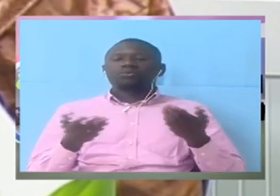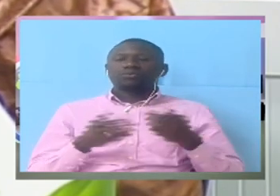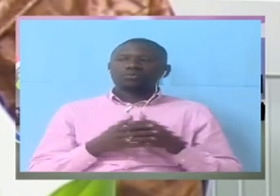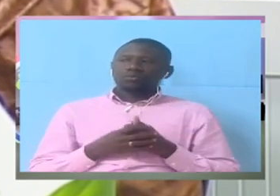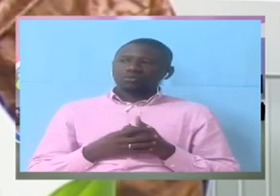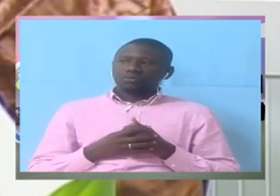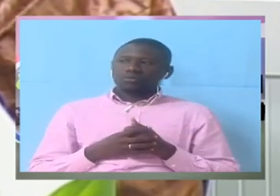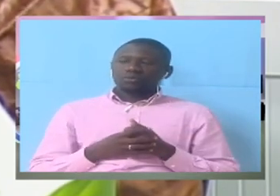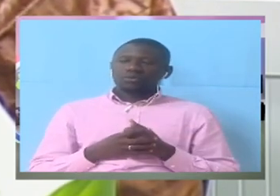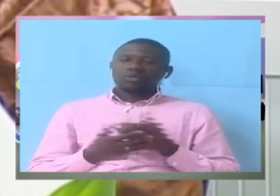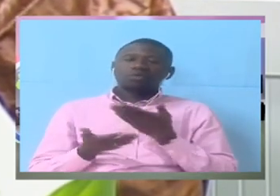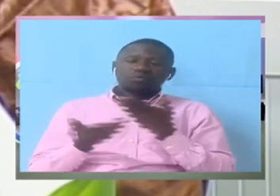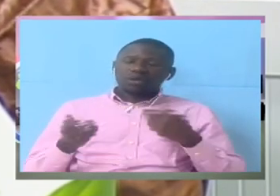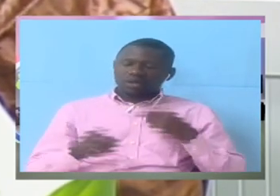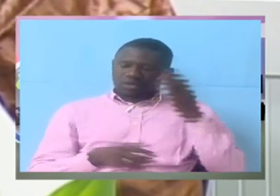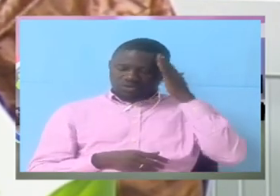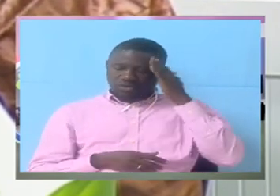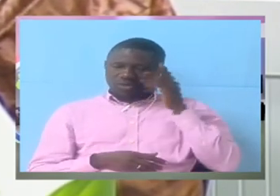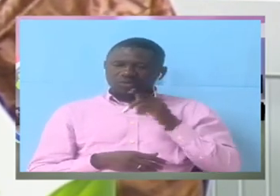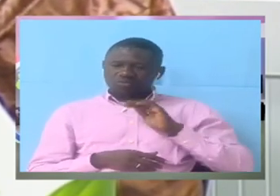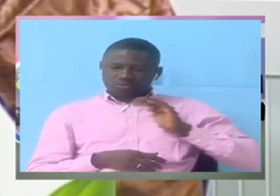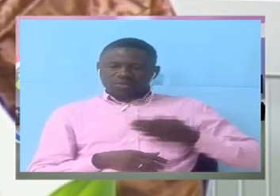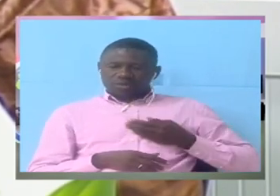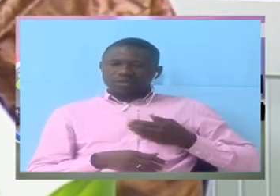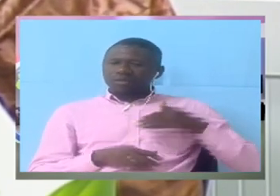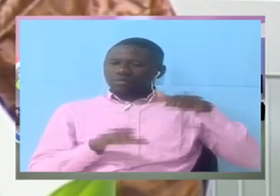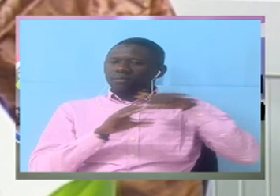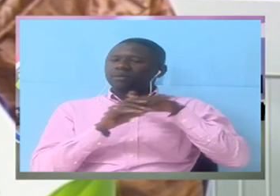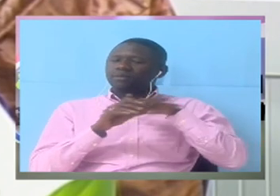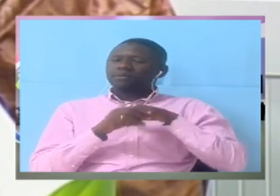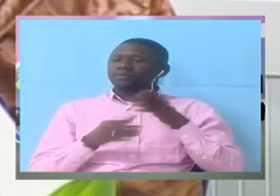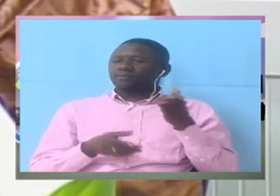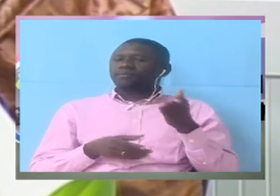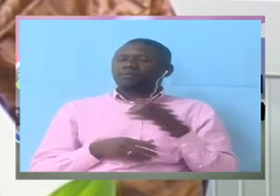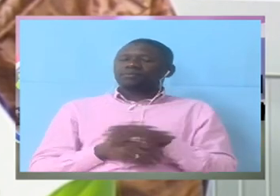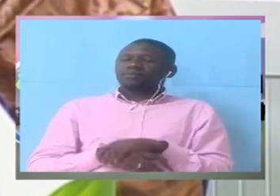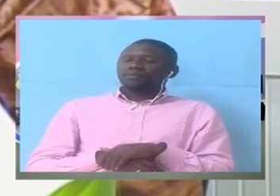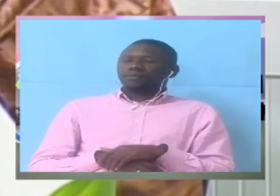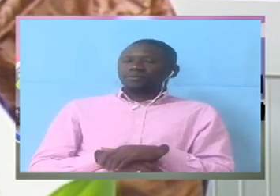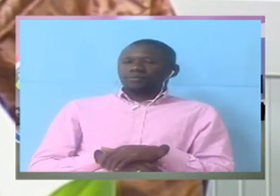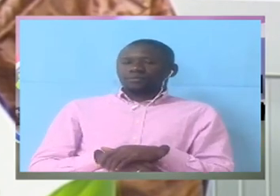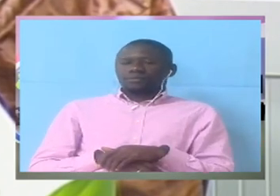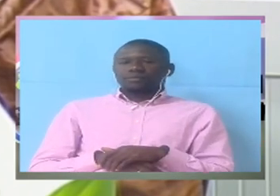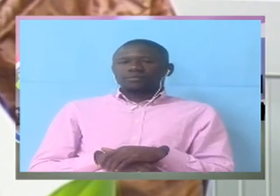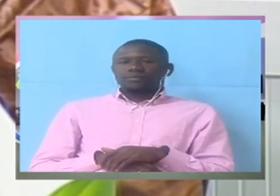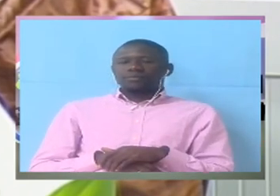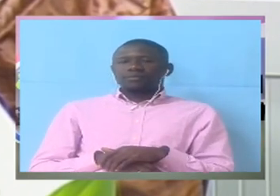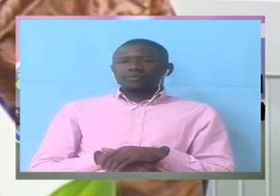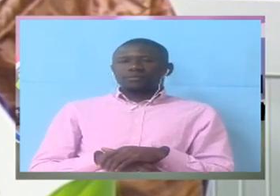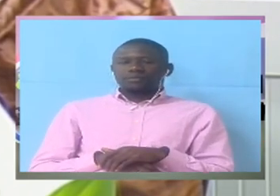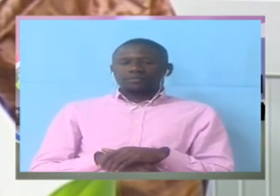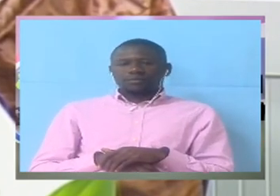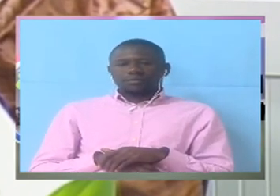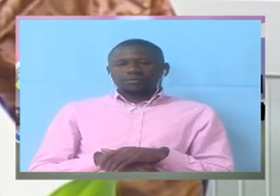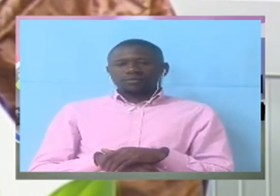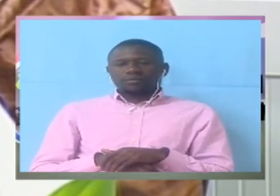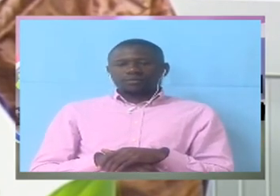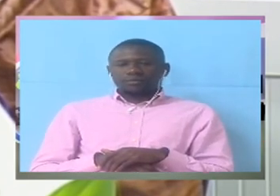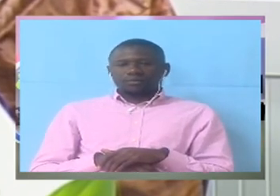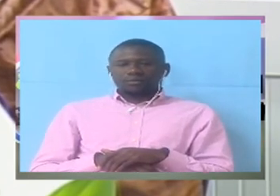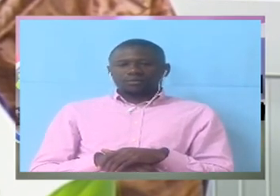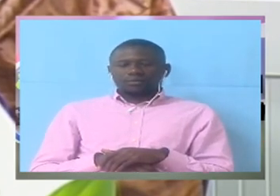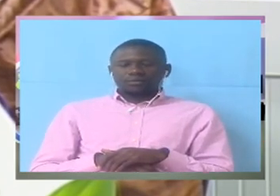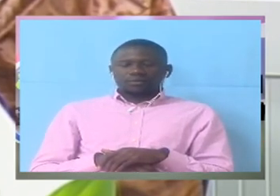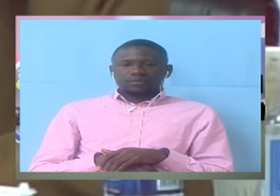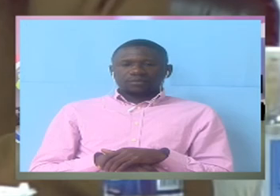nangalo ko ni musindu wa dabije le. And no sooner has she left than these people come to arrest us. So that was why I said she was a